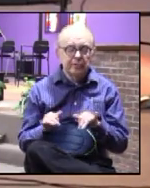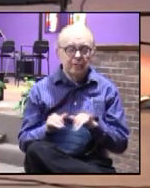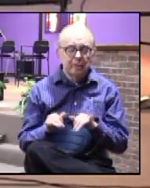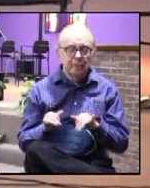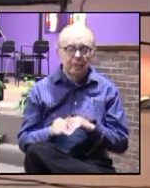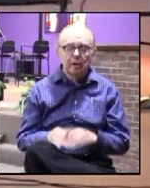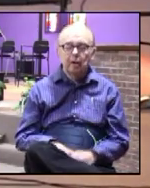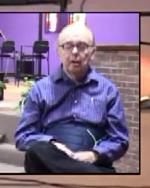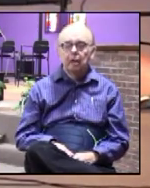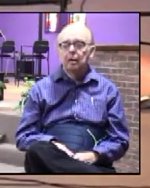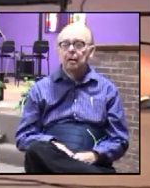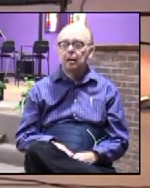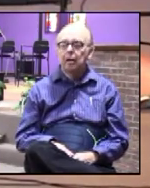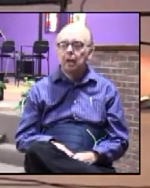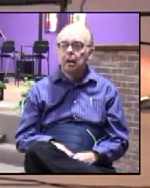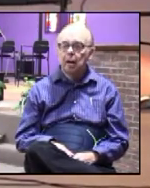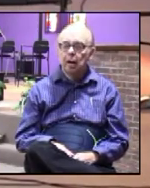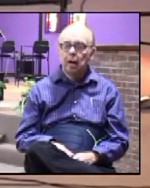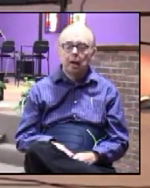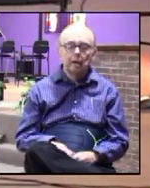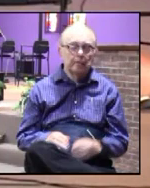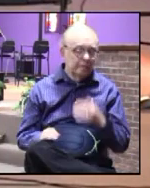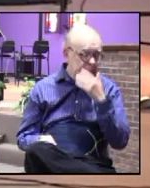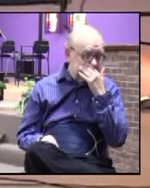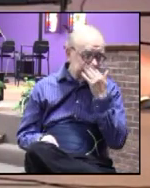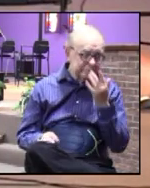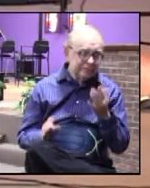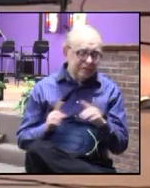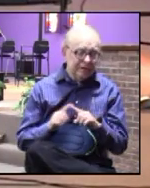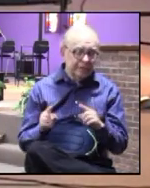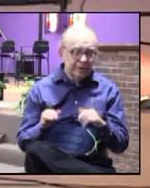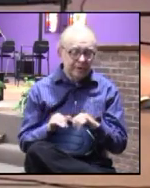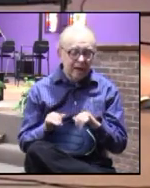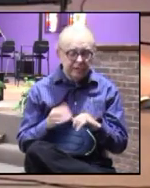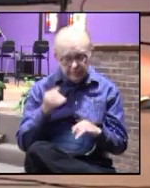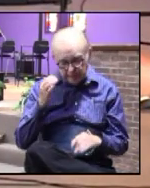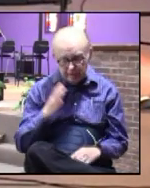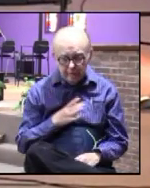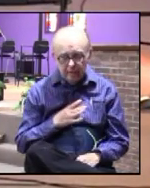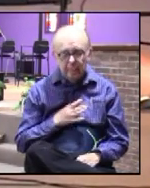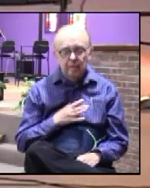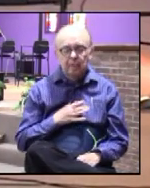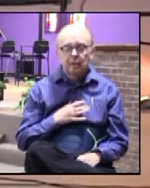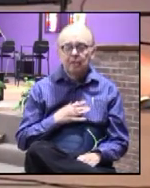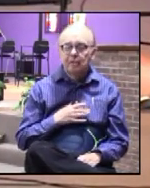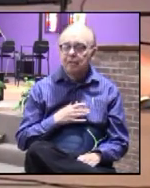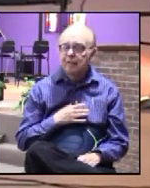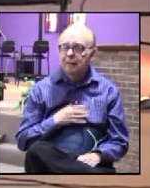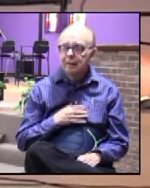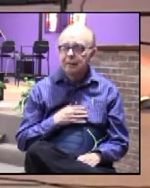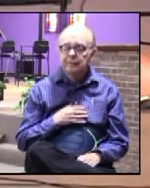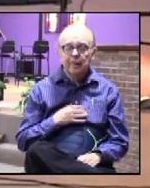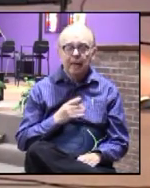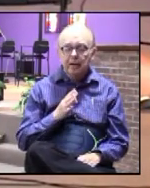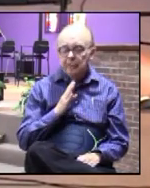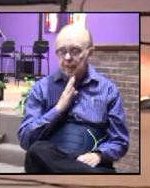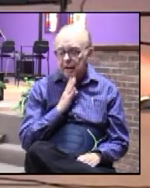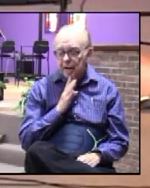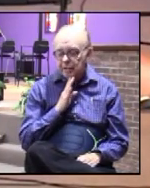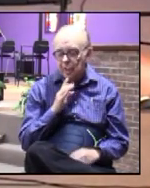or a 44 in men or 48 in men. Have I covered everybody? I think